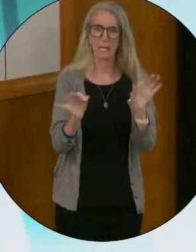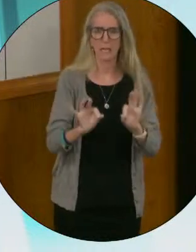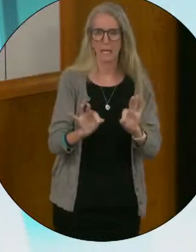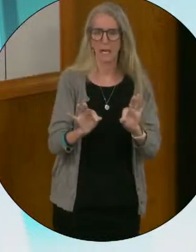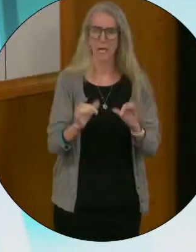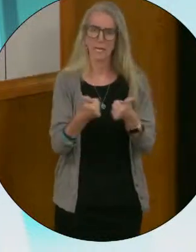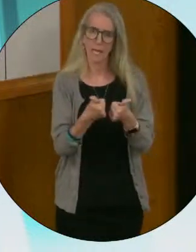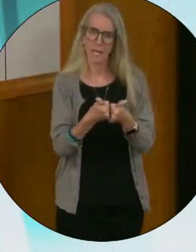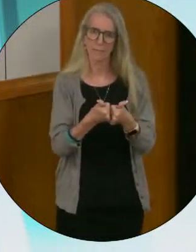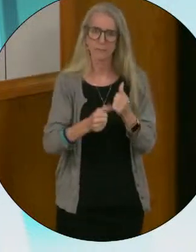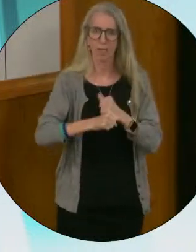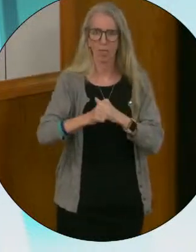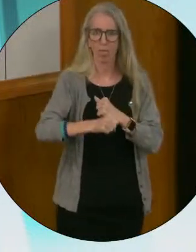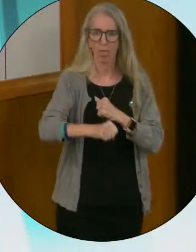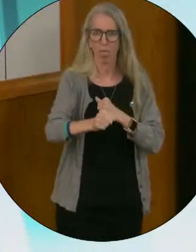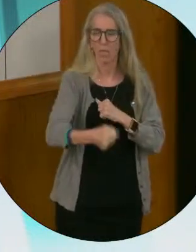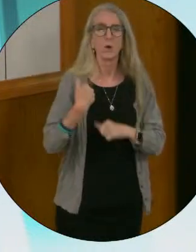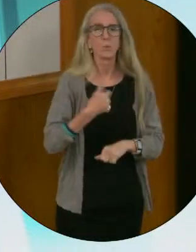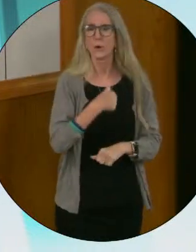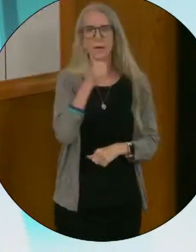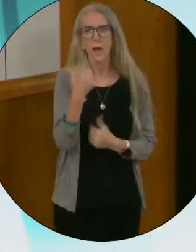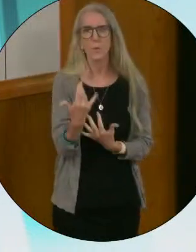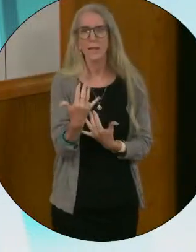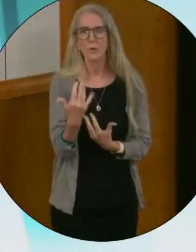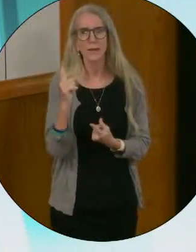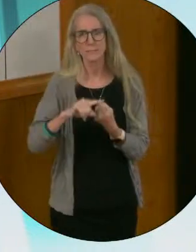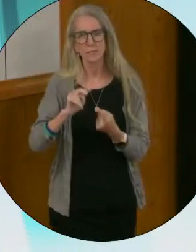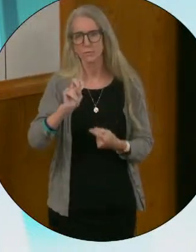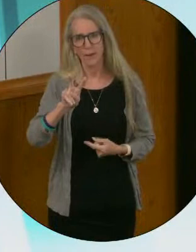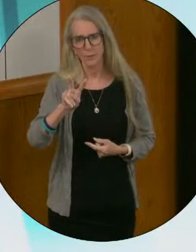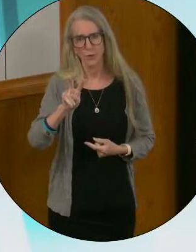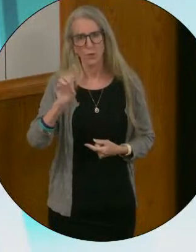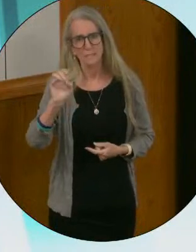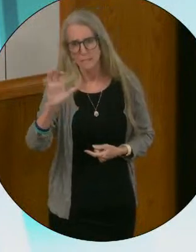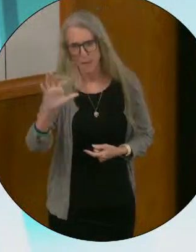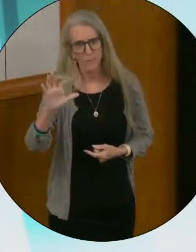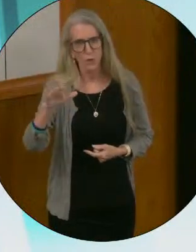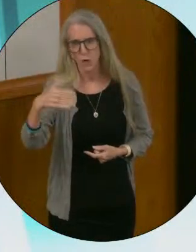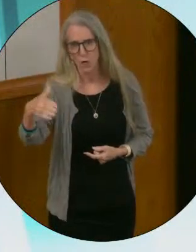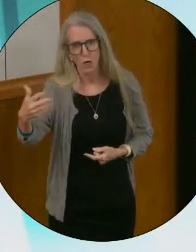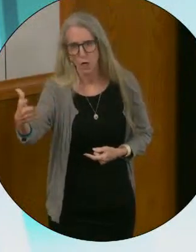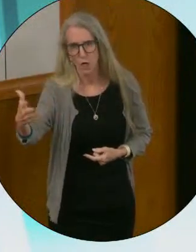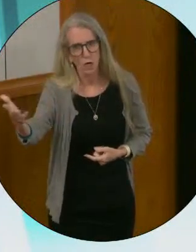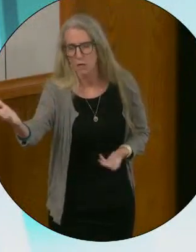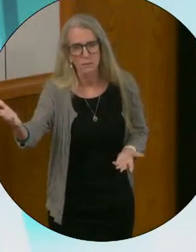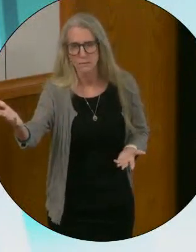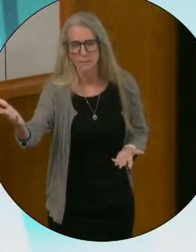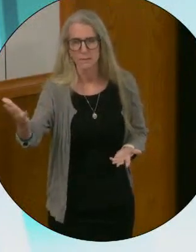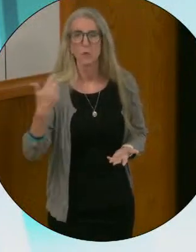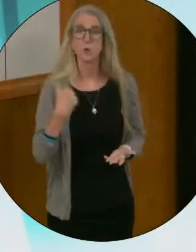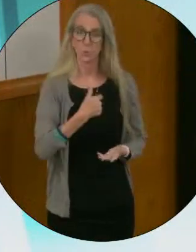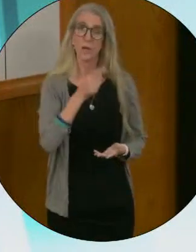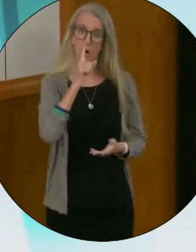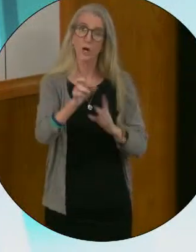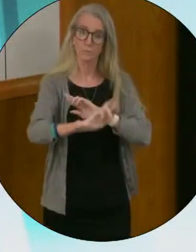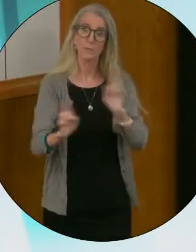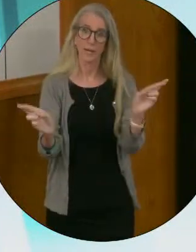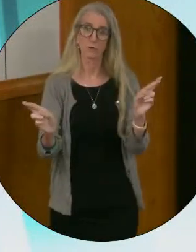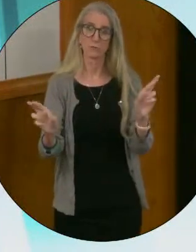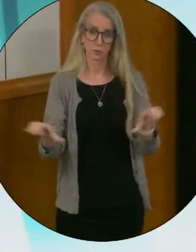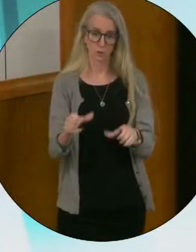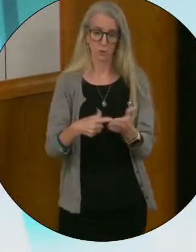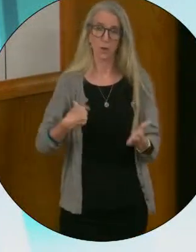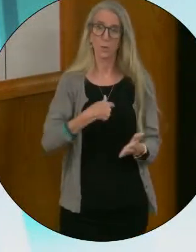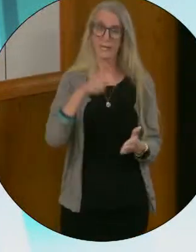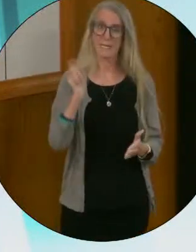out. We're not waiting around to November, to December. we are prepared to do what we need